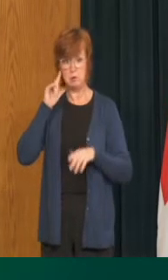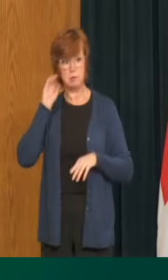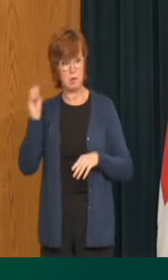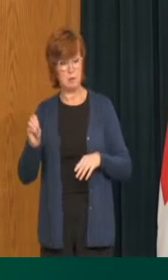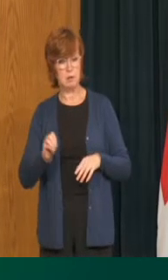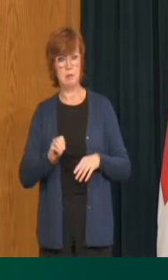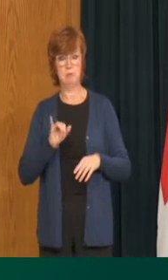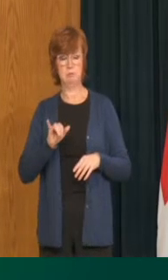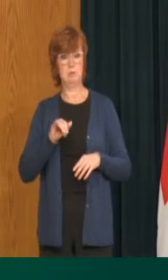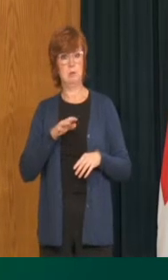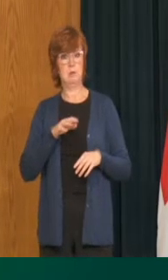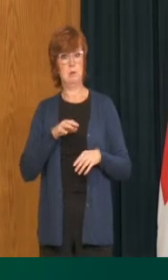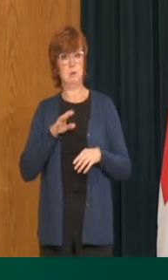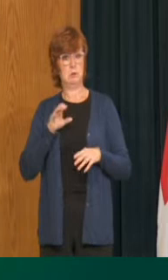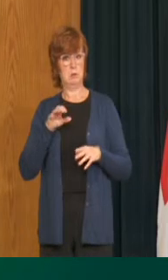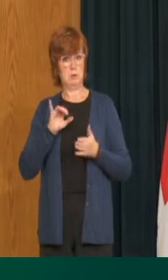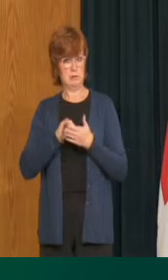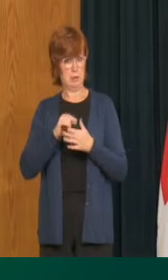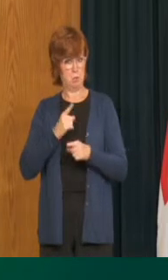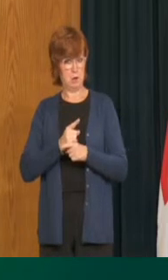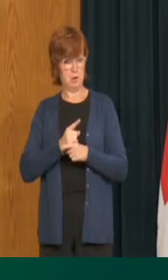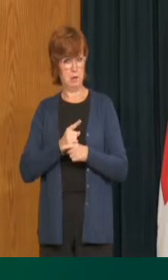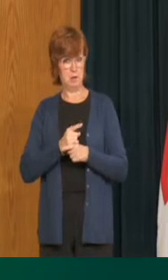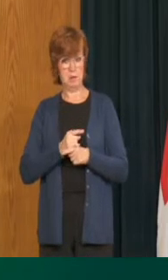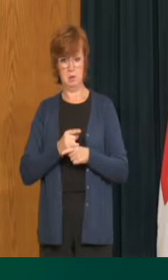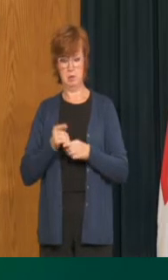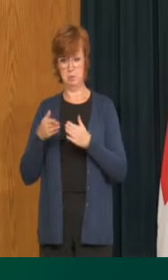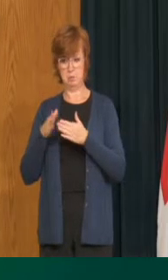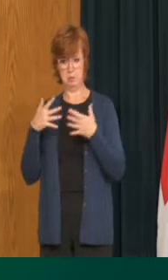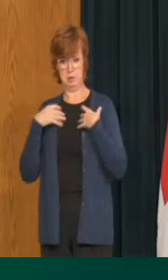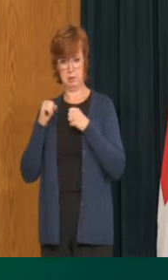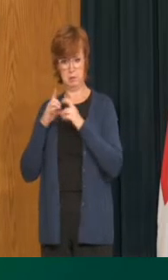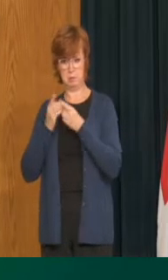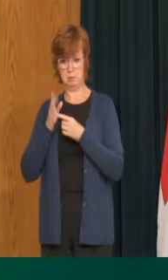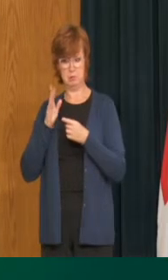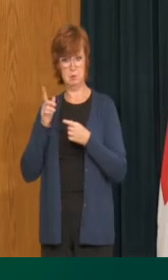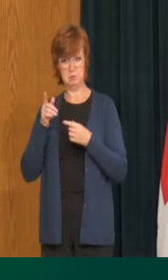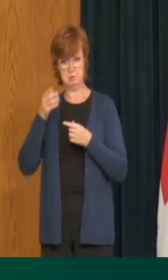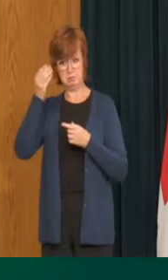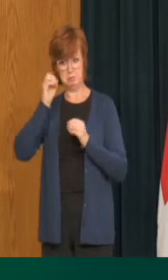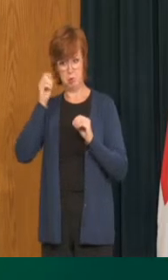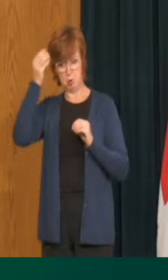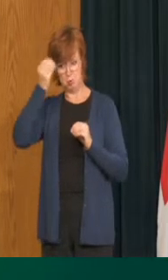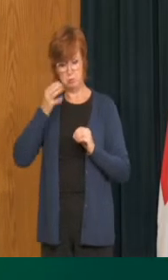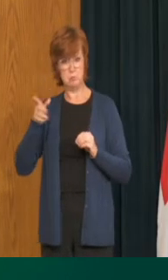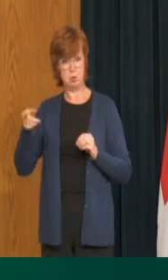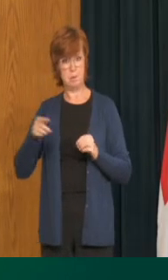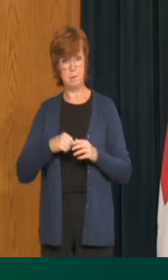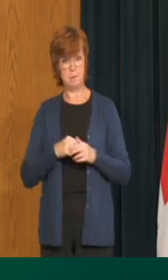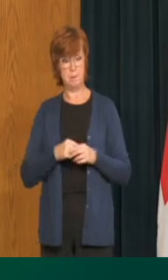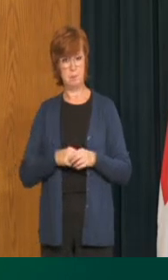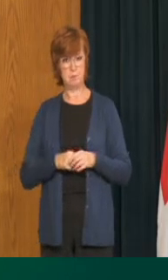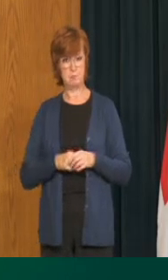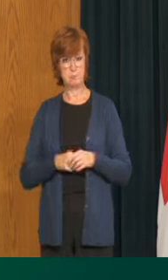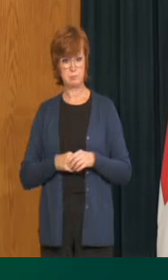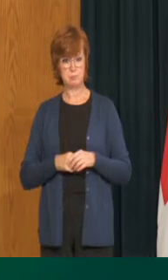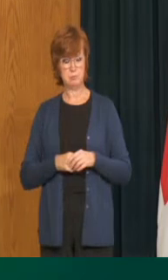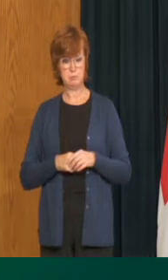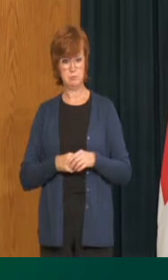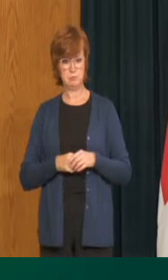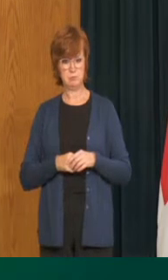was coming? And if you could confirm this, why wasn't public health consulted and informed, on this plan before it was publicly made